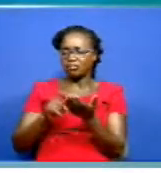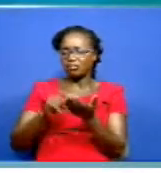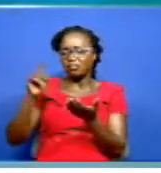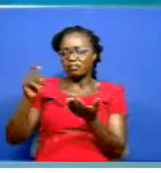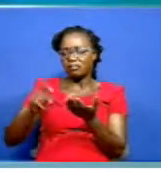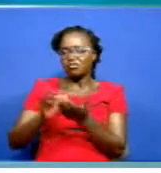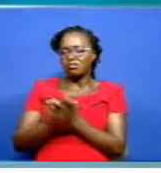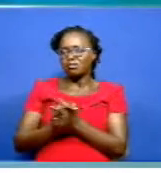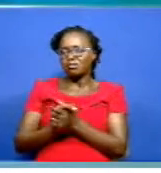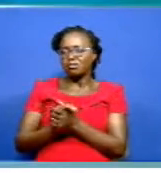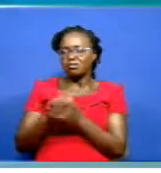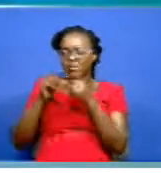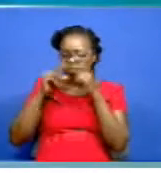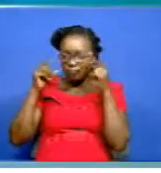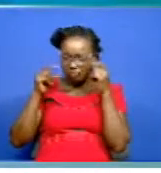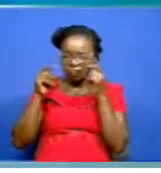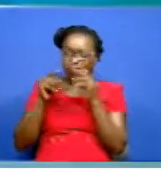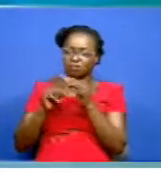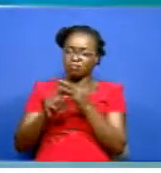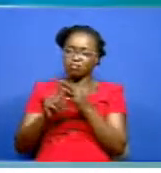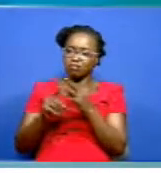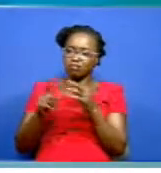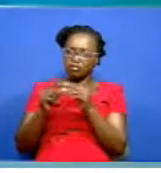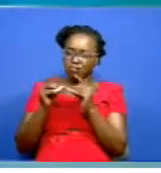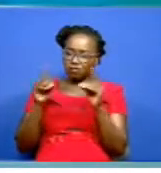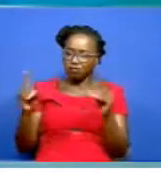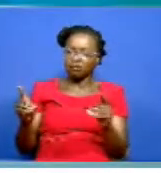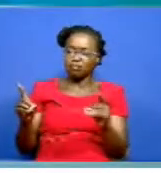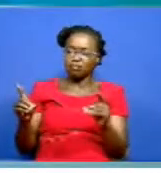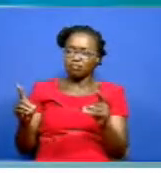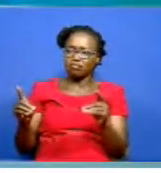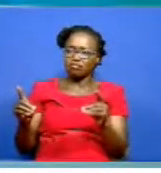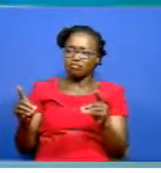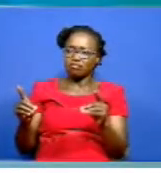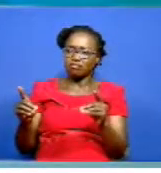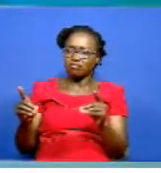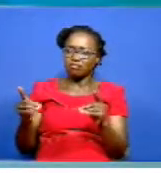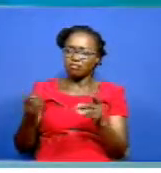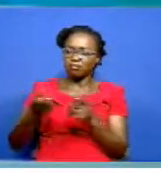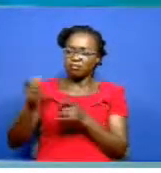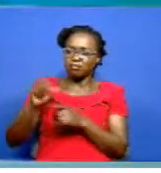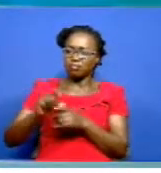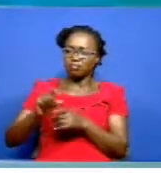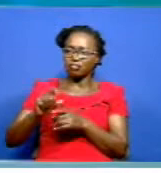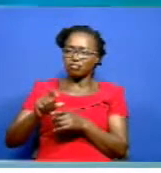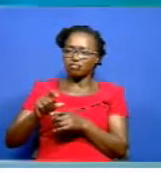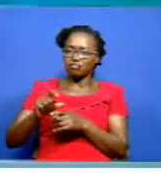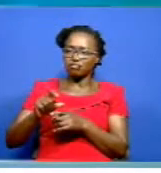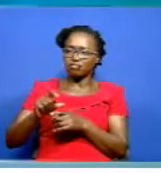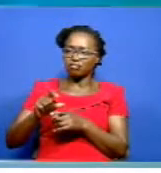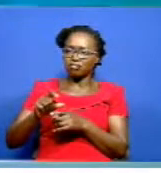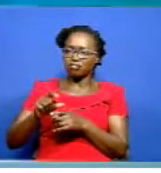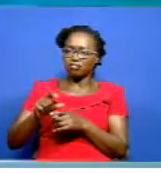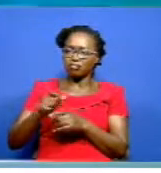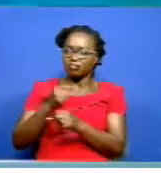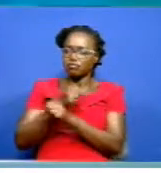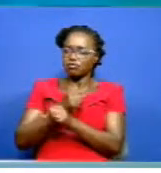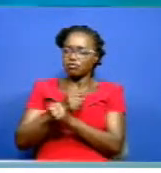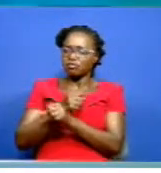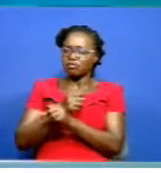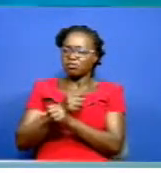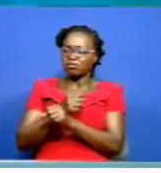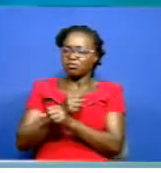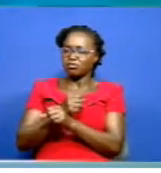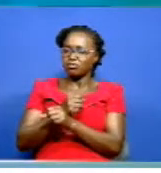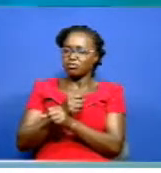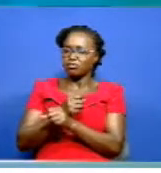up, maintaining social distance, and then, of course, we have an additional preventive protective measure as